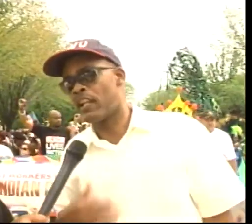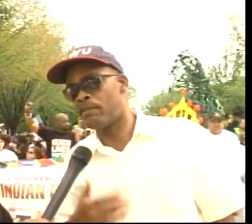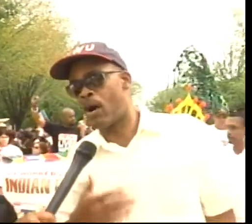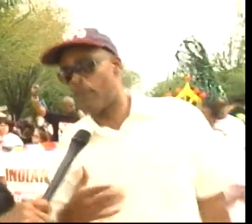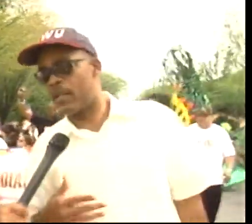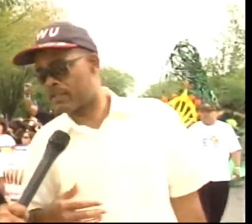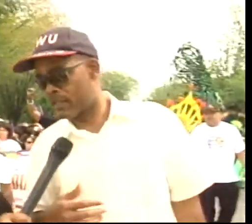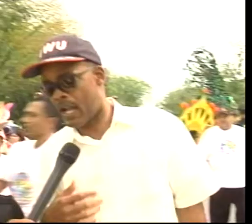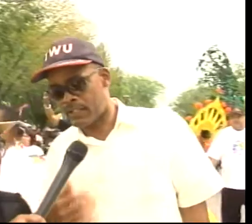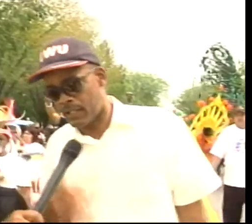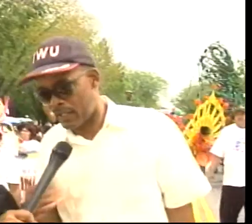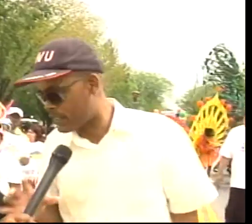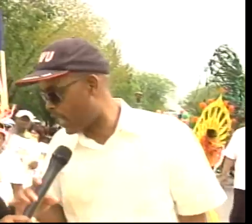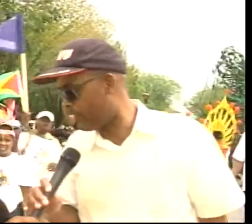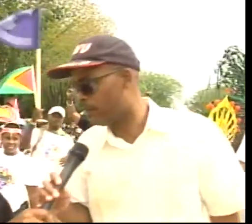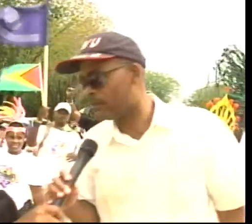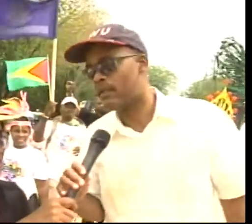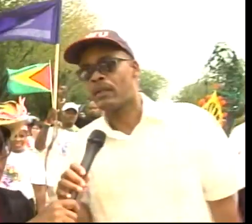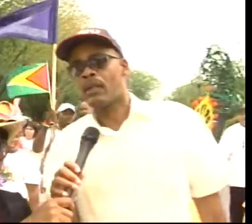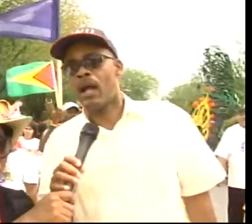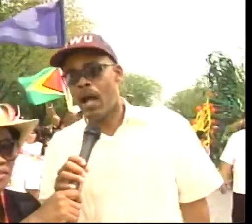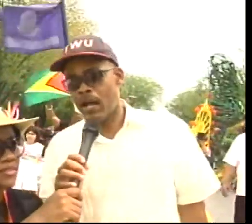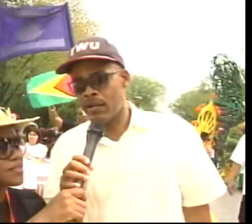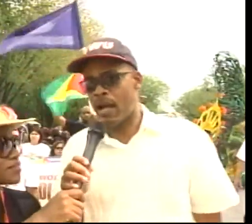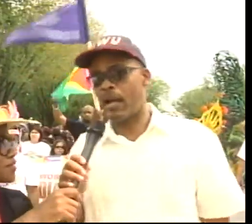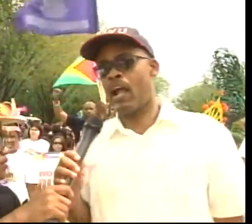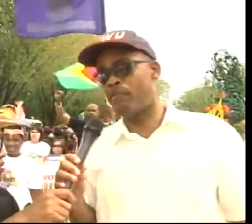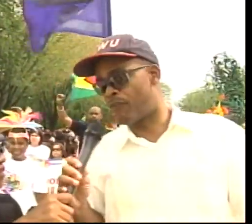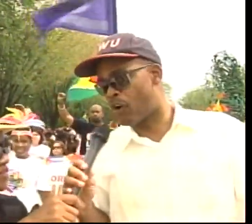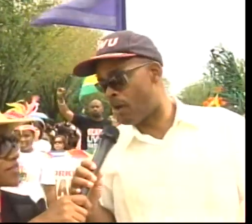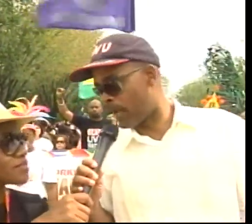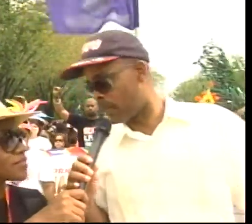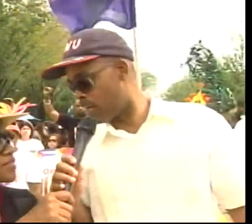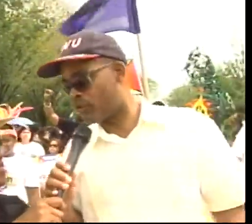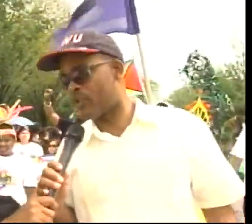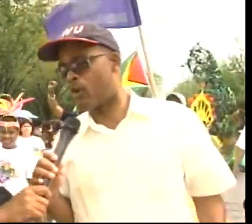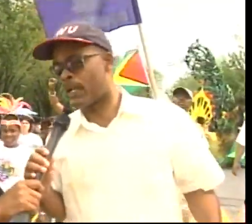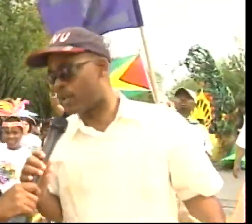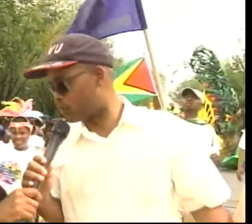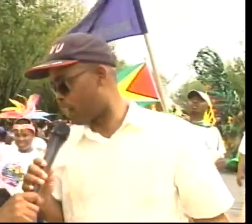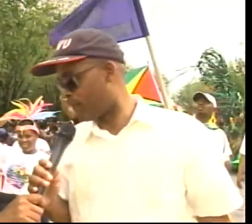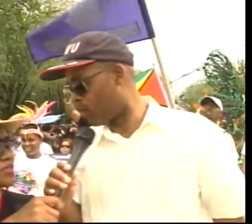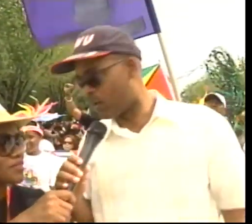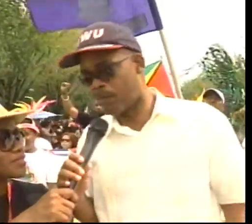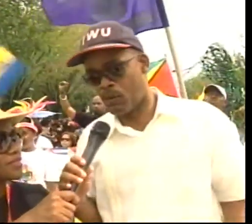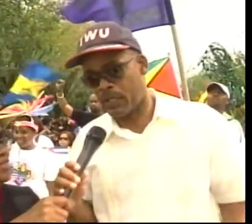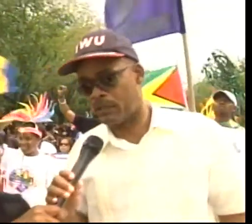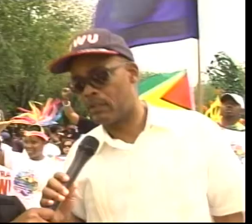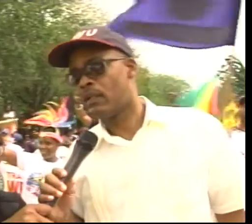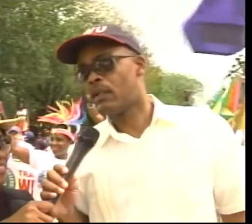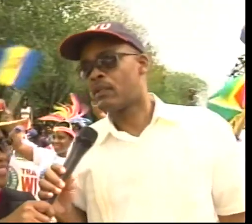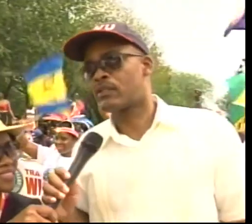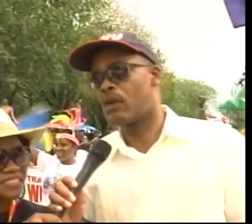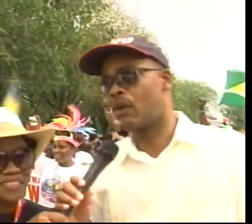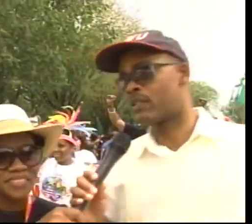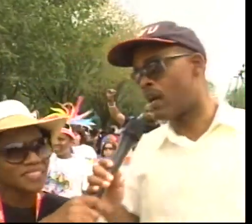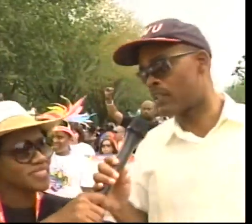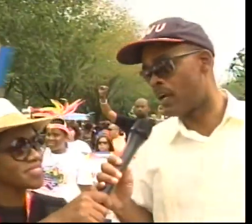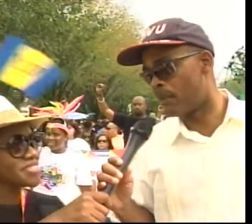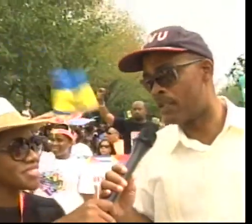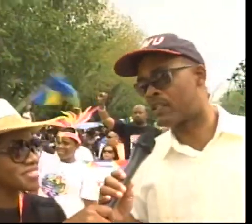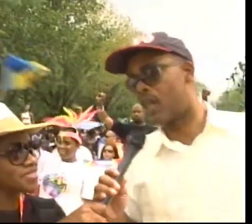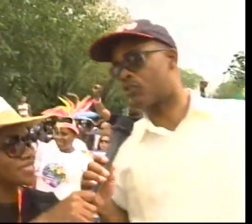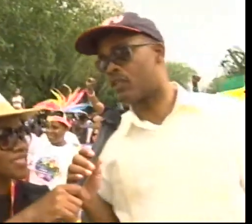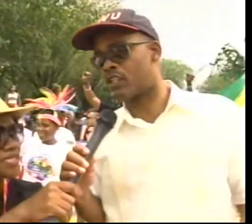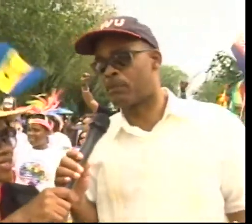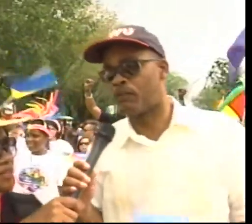I leave Barbados in 1987, and I haven't forgotten my country. No, my country haven't forgotten about me. So as long as